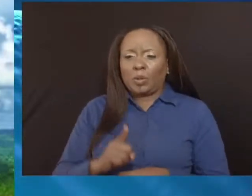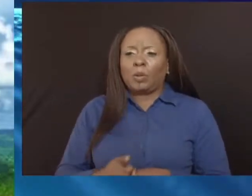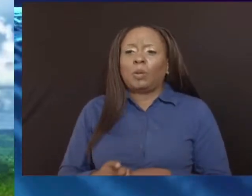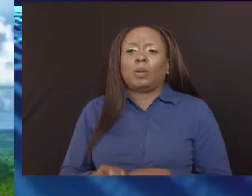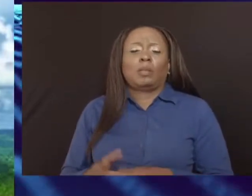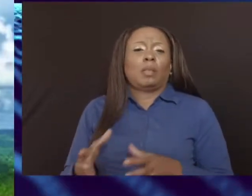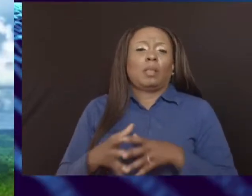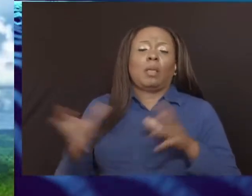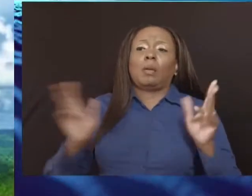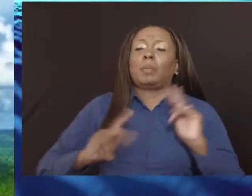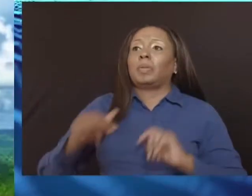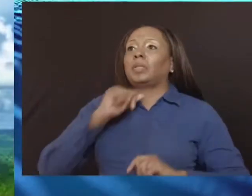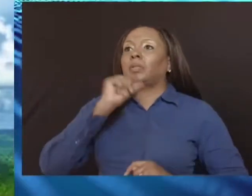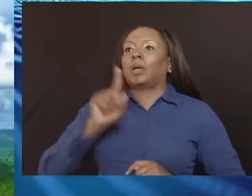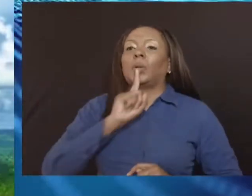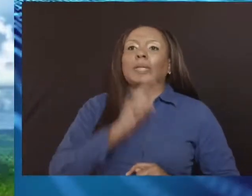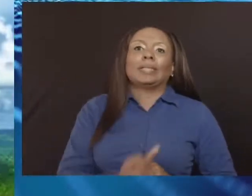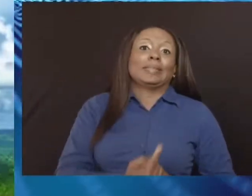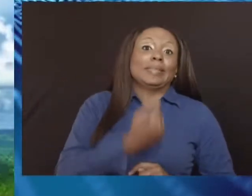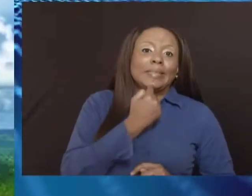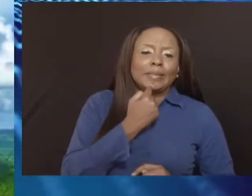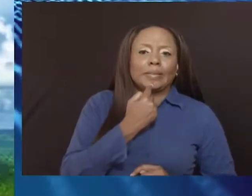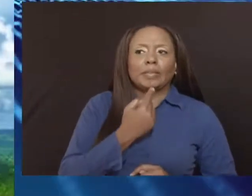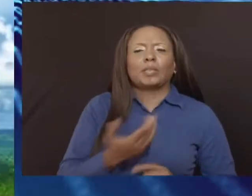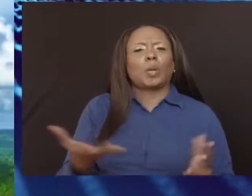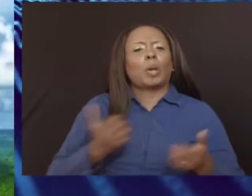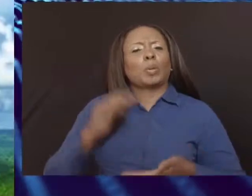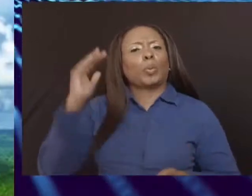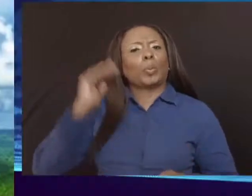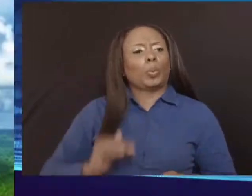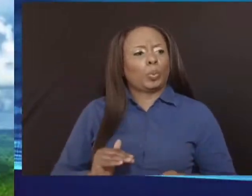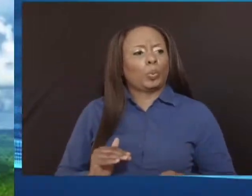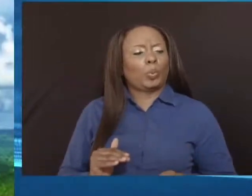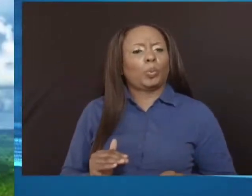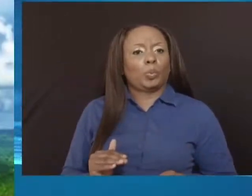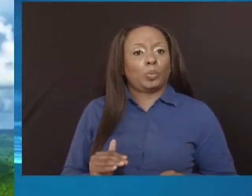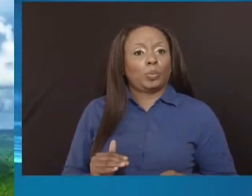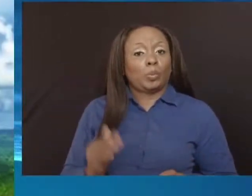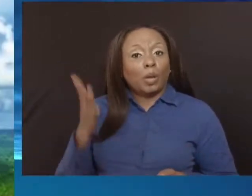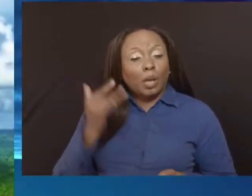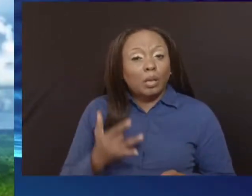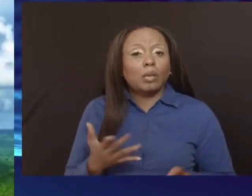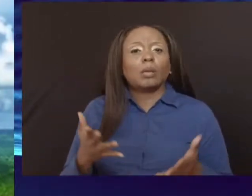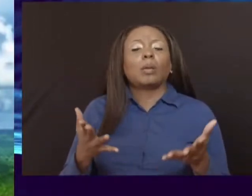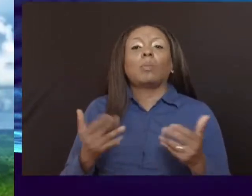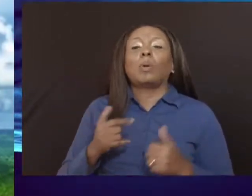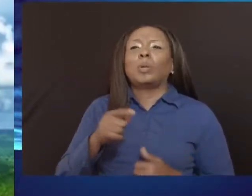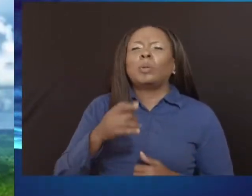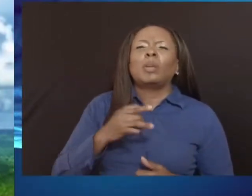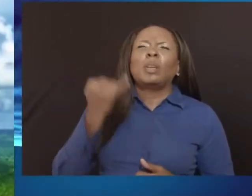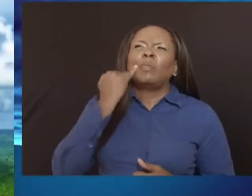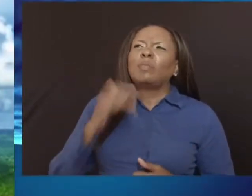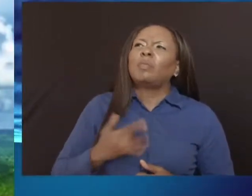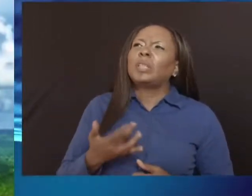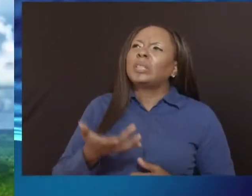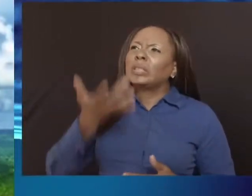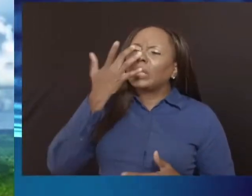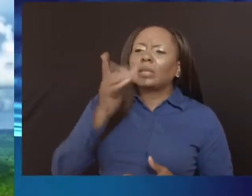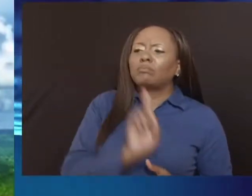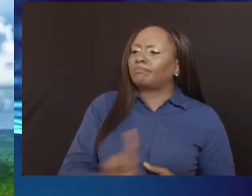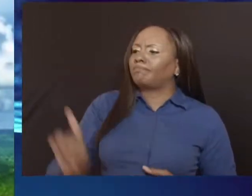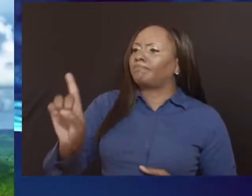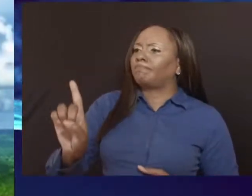reds at as low as possible a number. Why? Because we want you to identify early. And then once you have